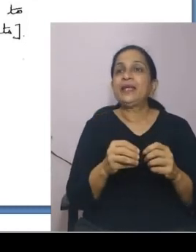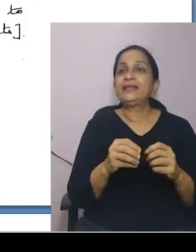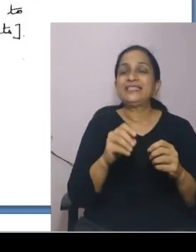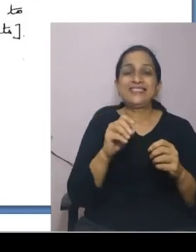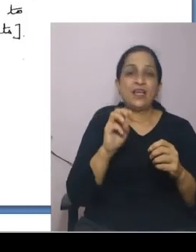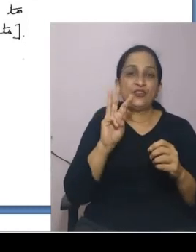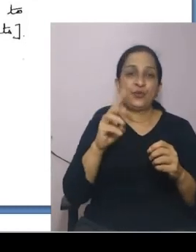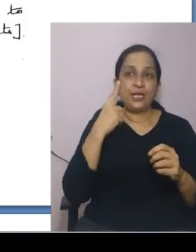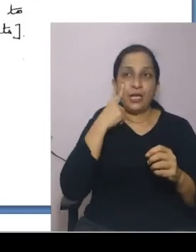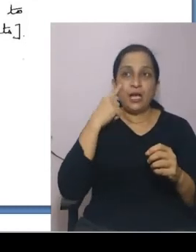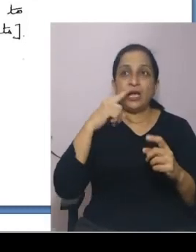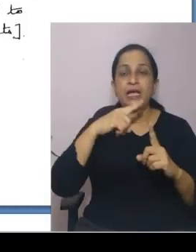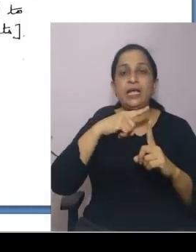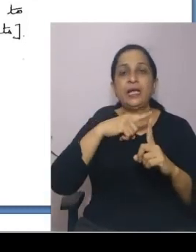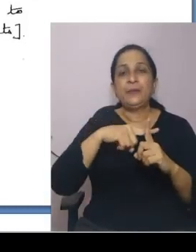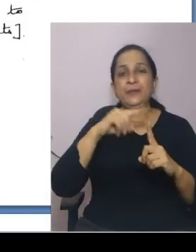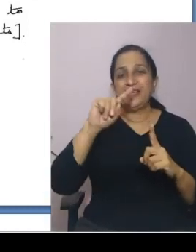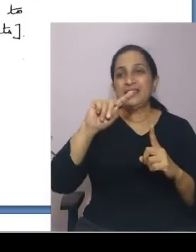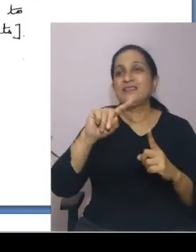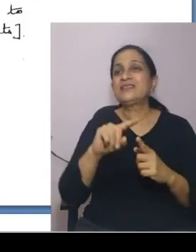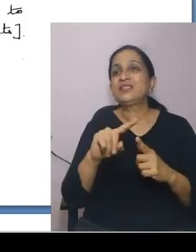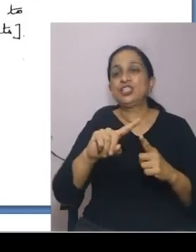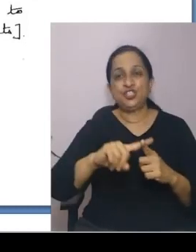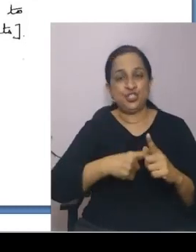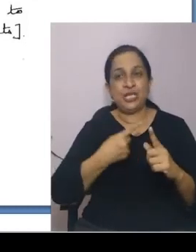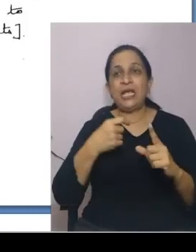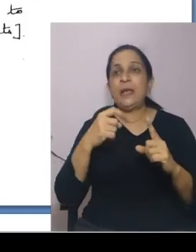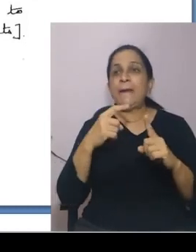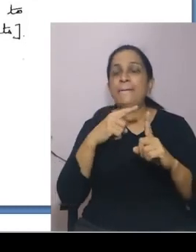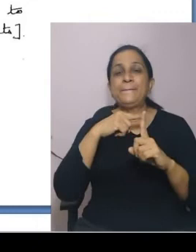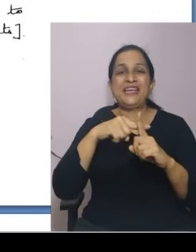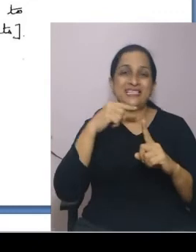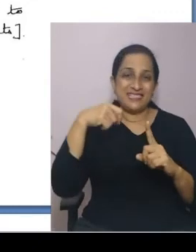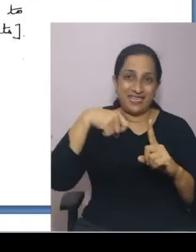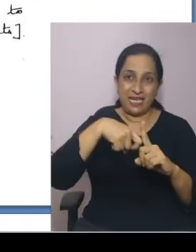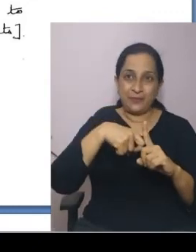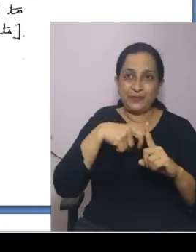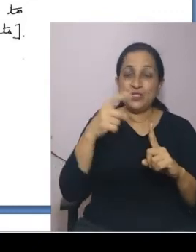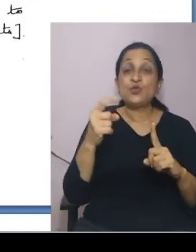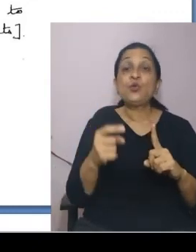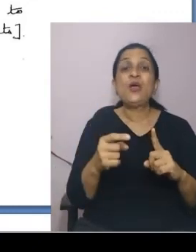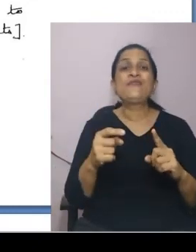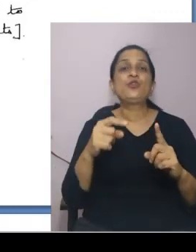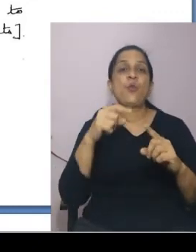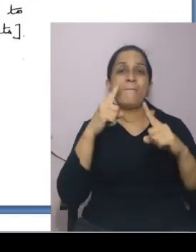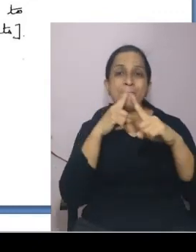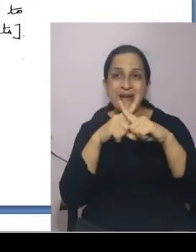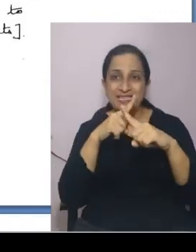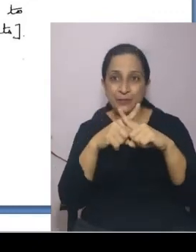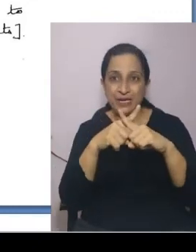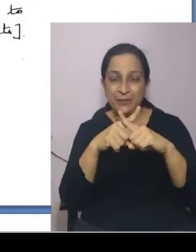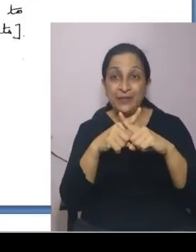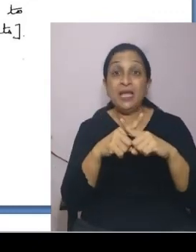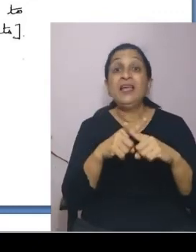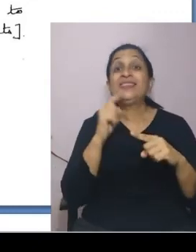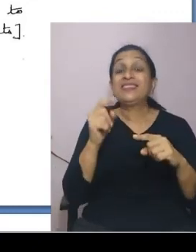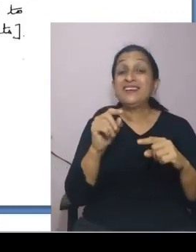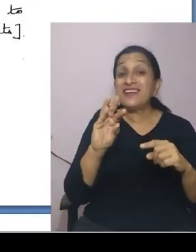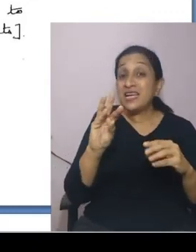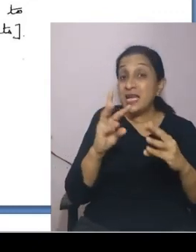So the product of these vectors has been asked. So it is nothing but the product of